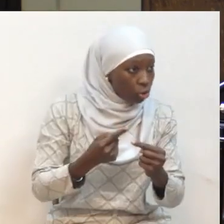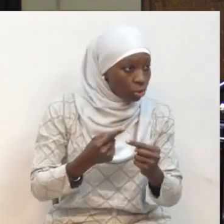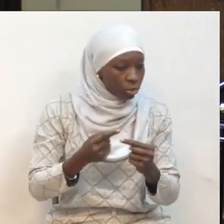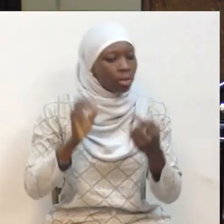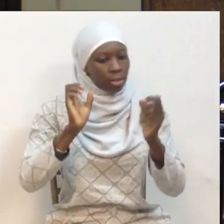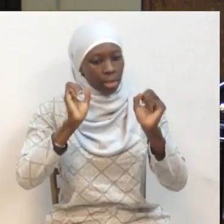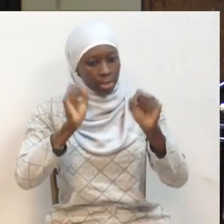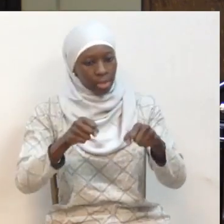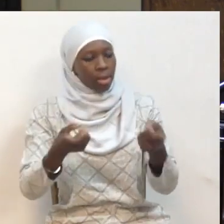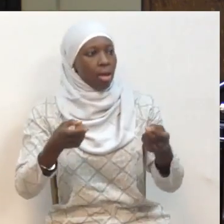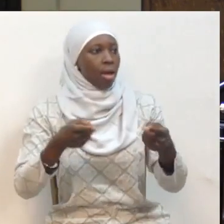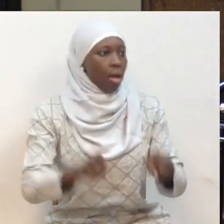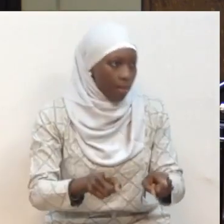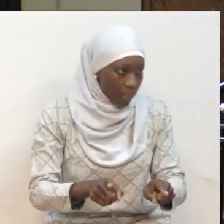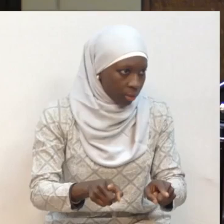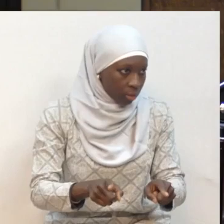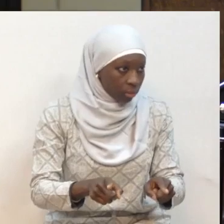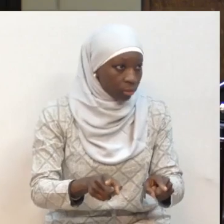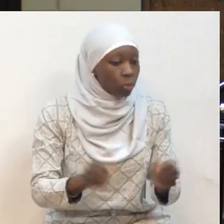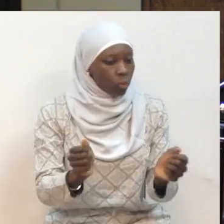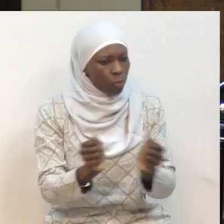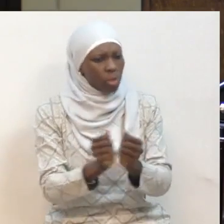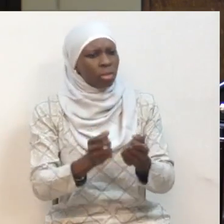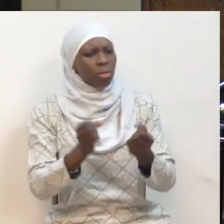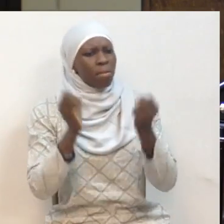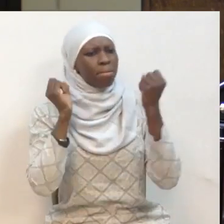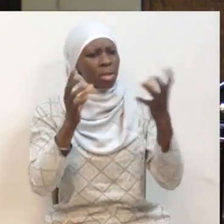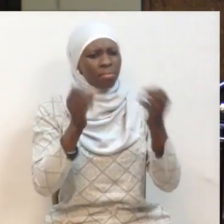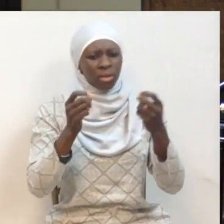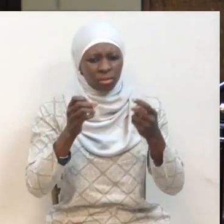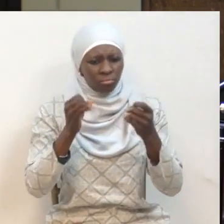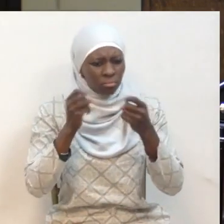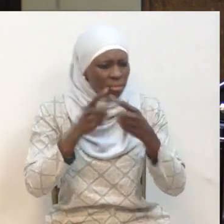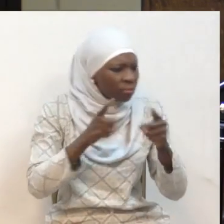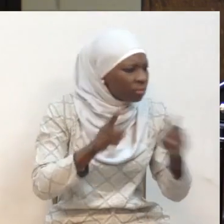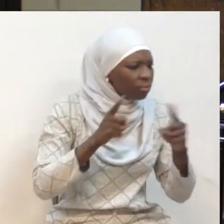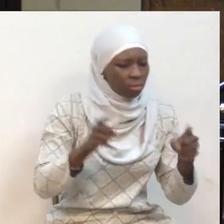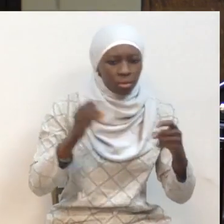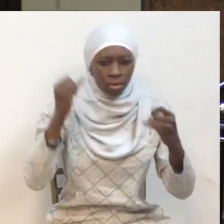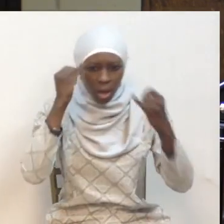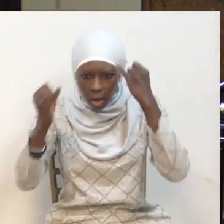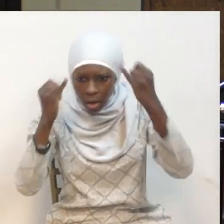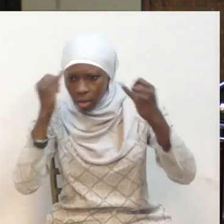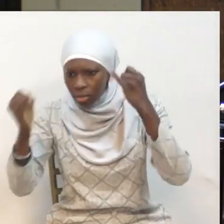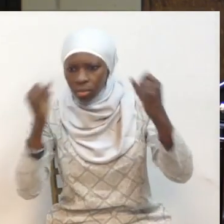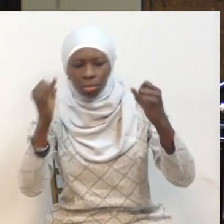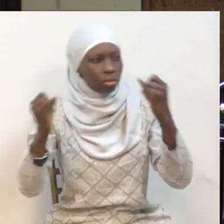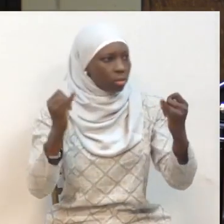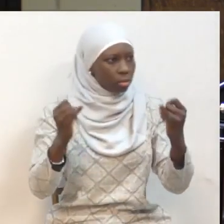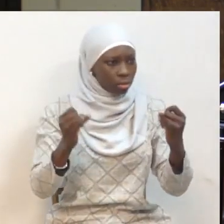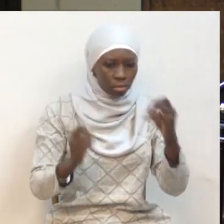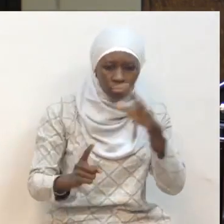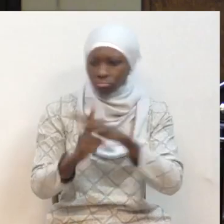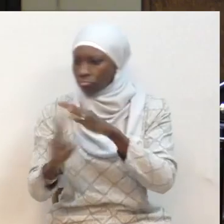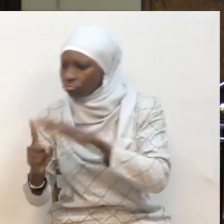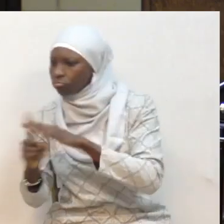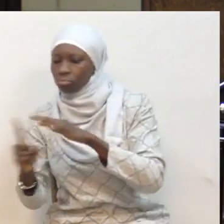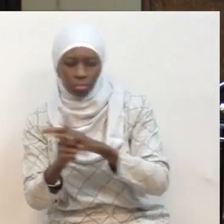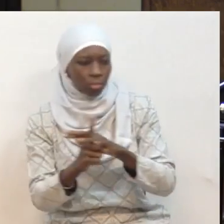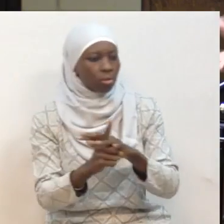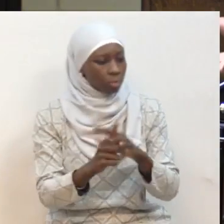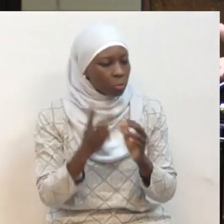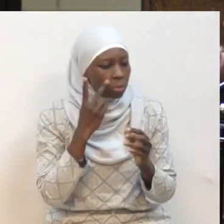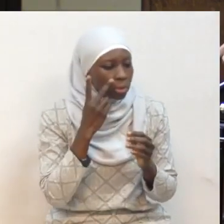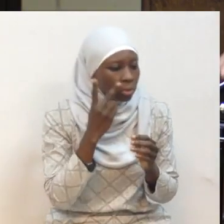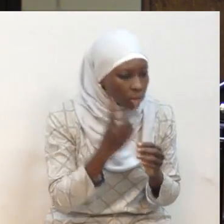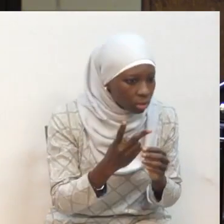opinions, it is like currency. The good currency kicks out the bad currency of the market.